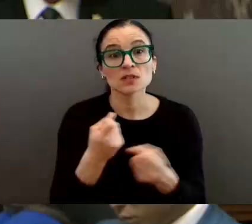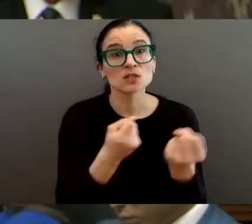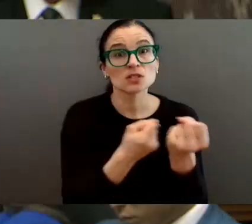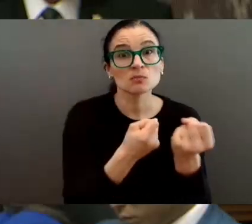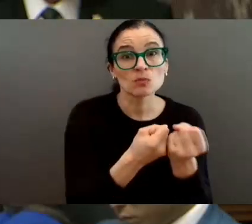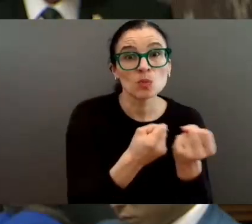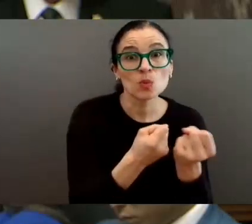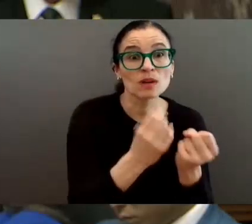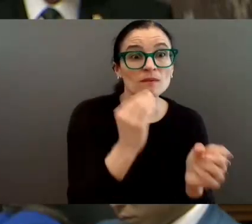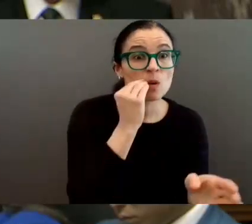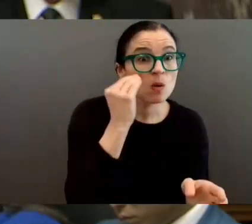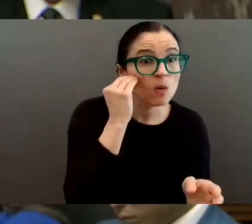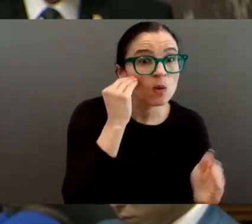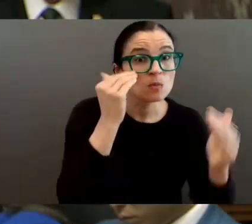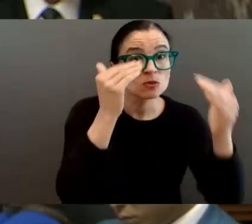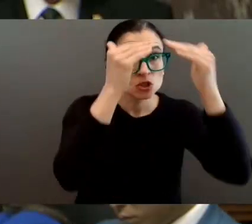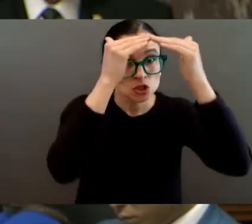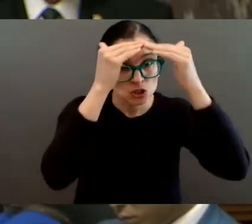preserved.